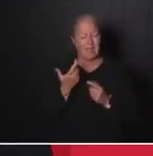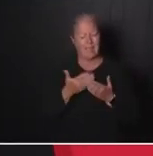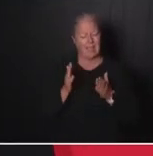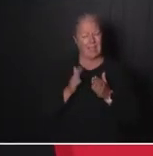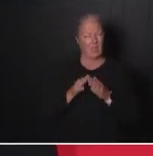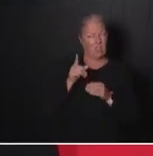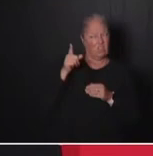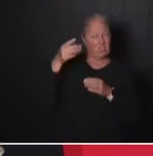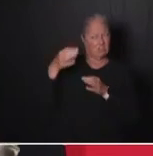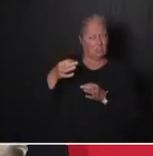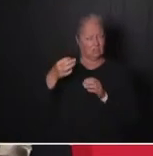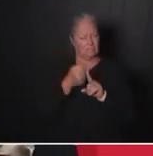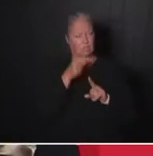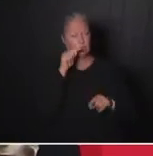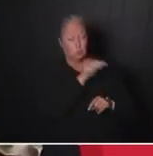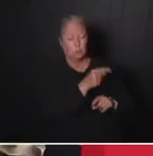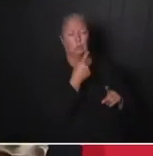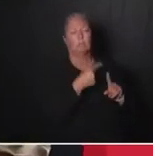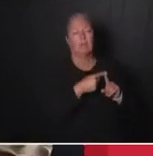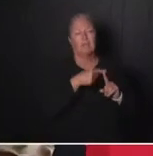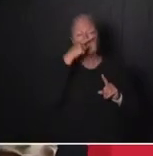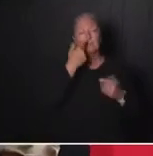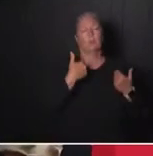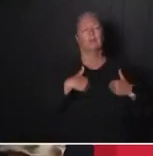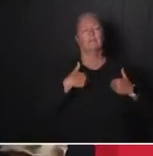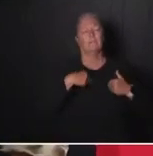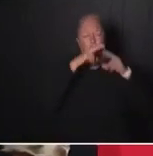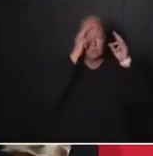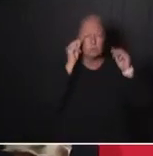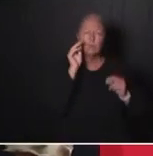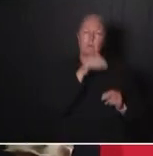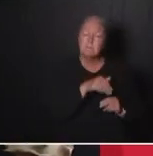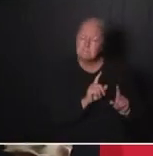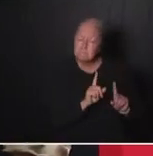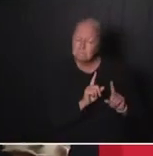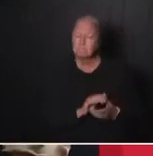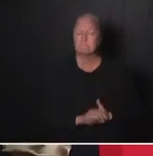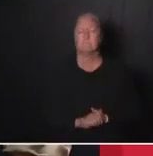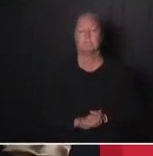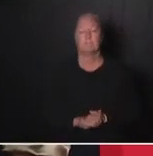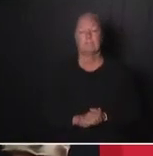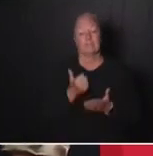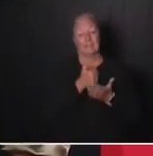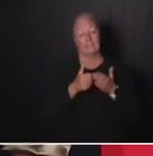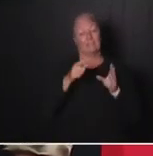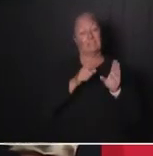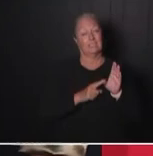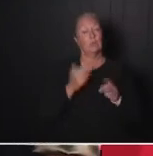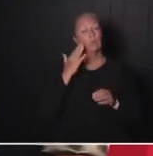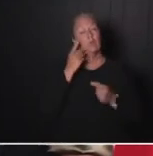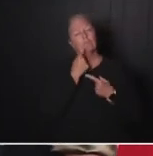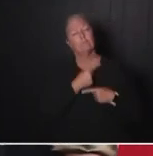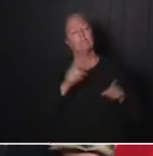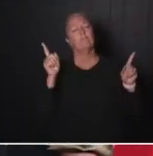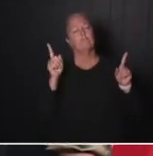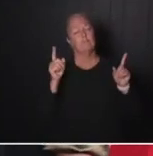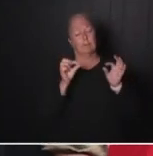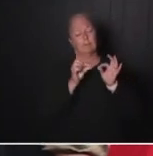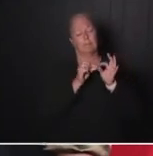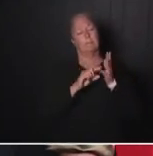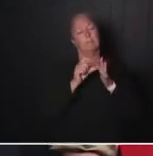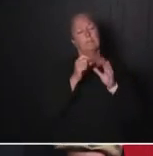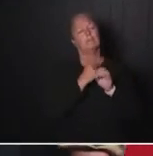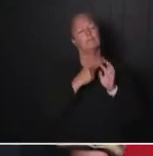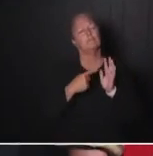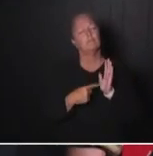you and your patients. Every year that the budget comes out, we see we're going to